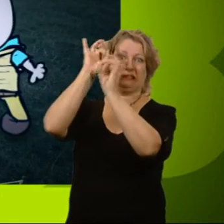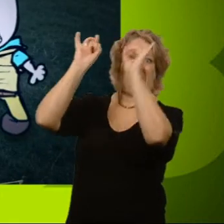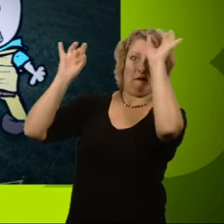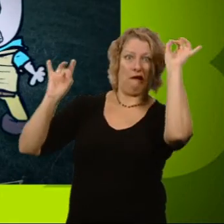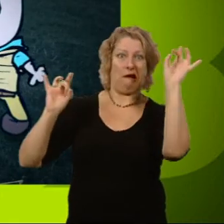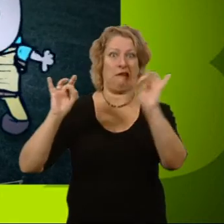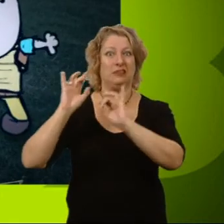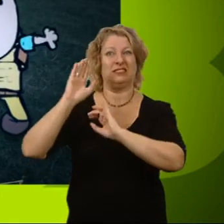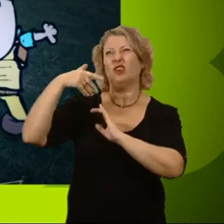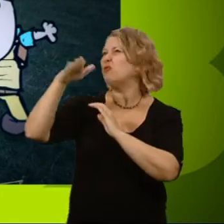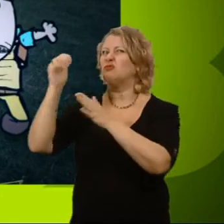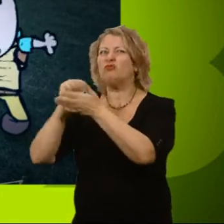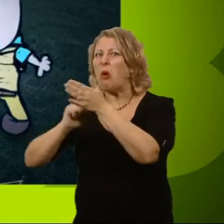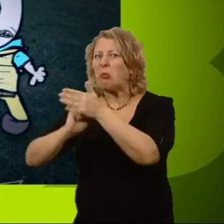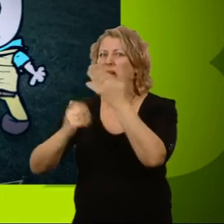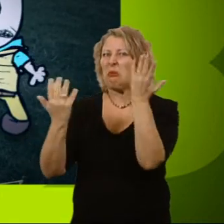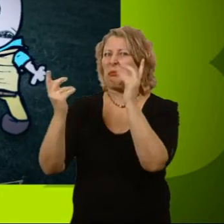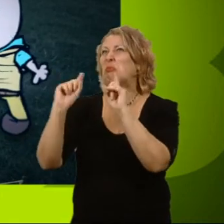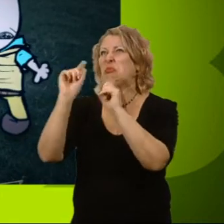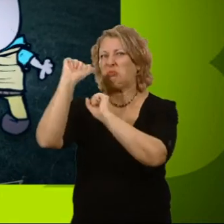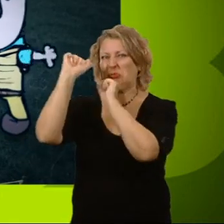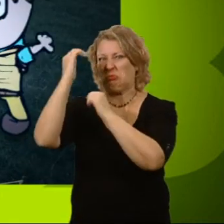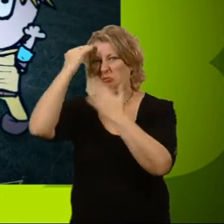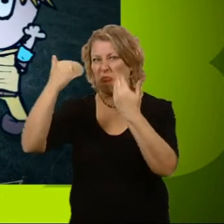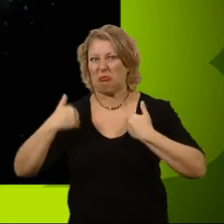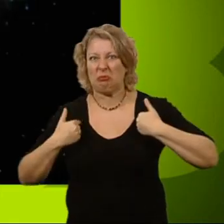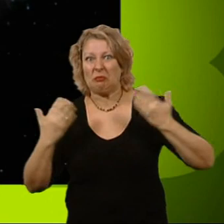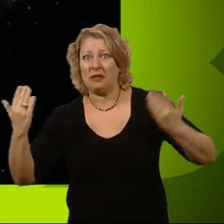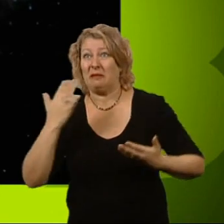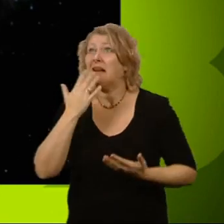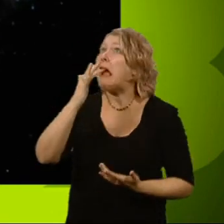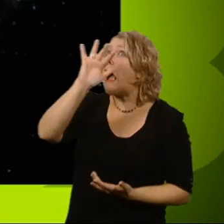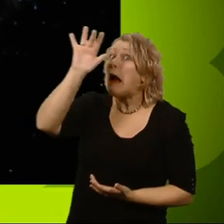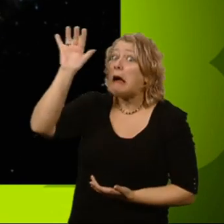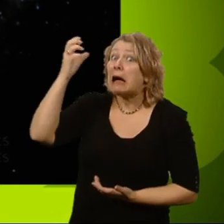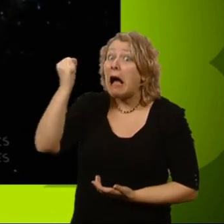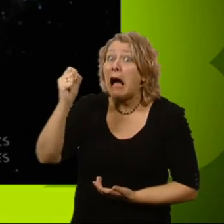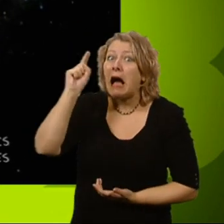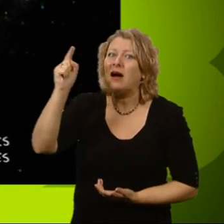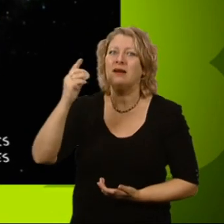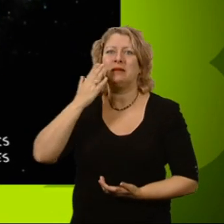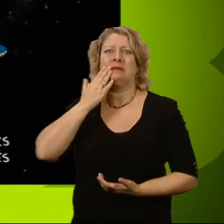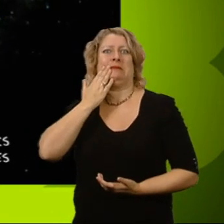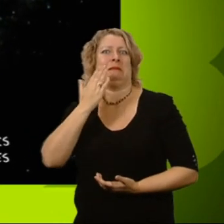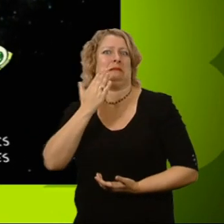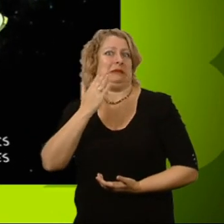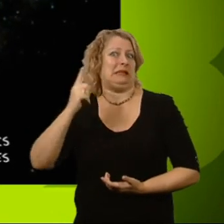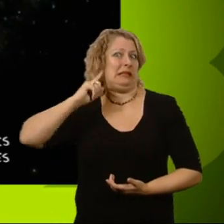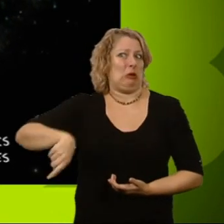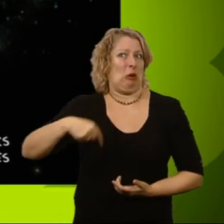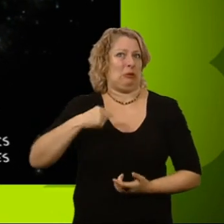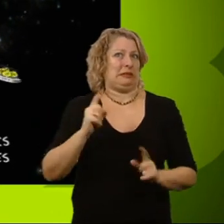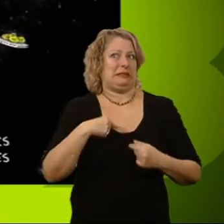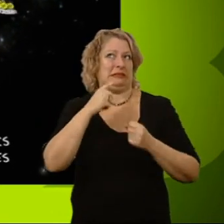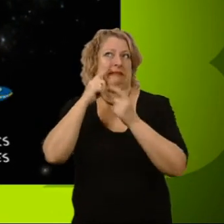invading stars, going shopping or whatever it is you do. If there's anybody out there, please ignore